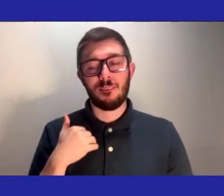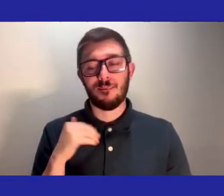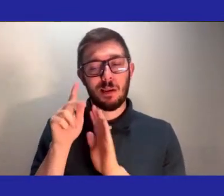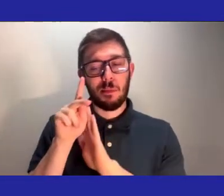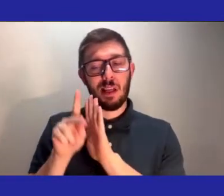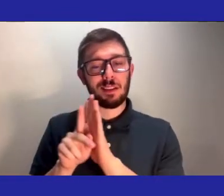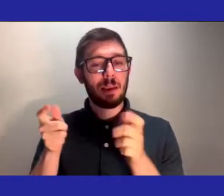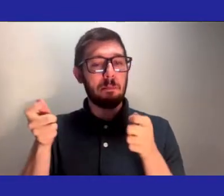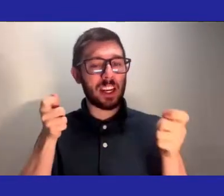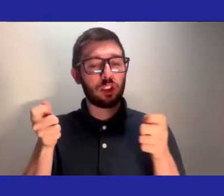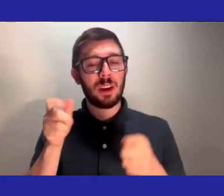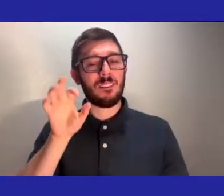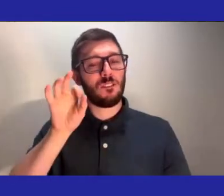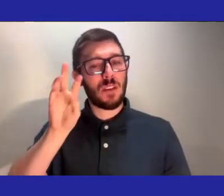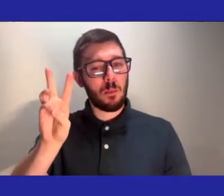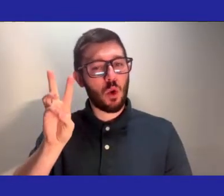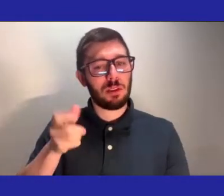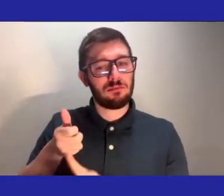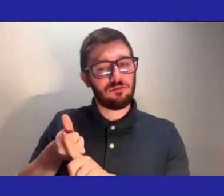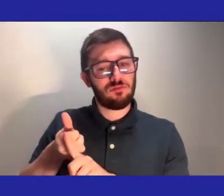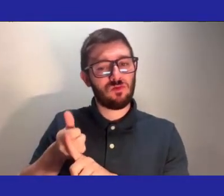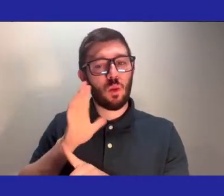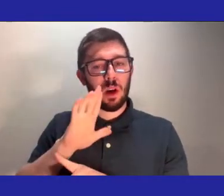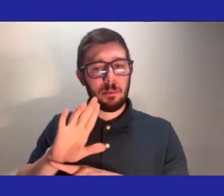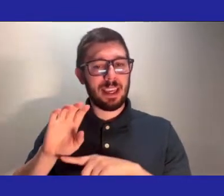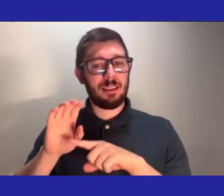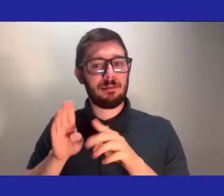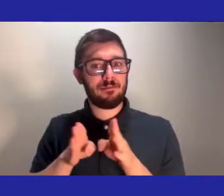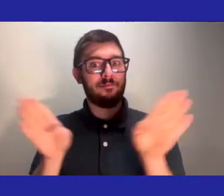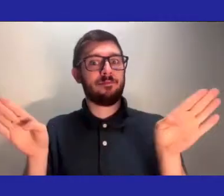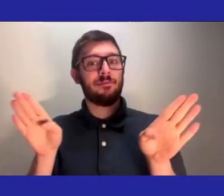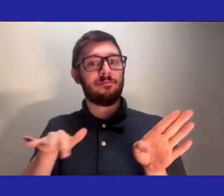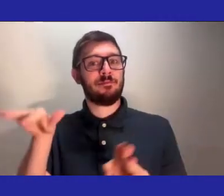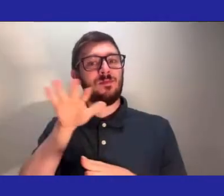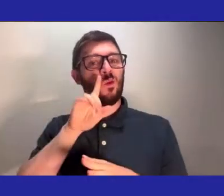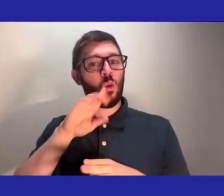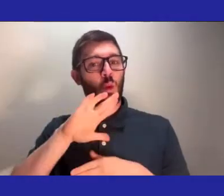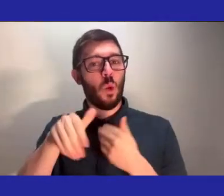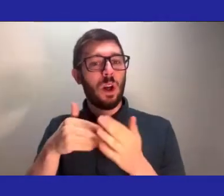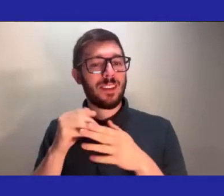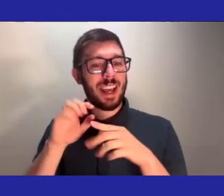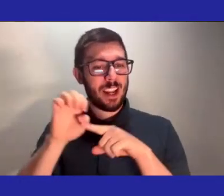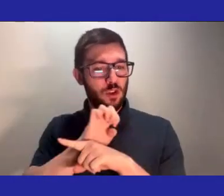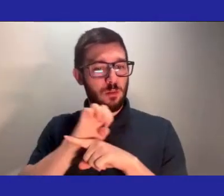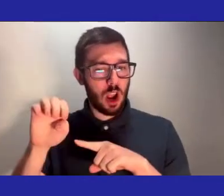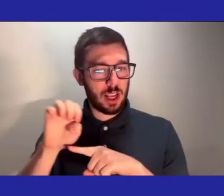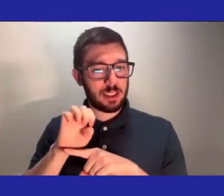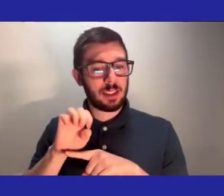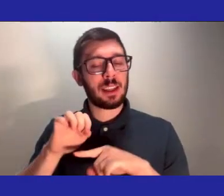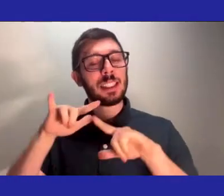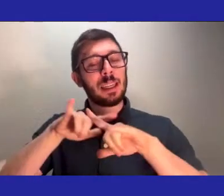framework that will be enterprise-wide, and we're very excited about that, as well as developing their key